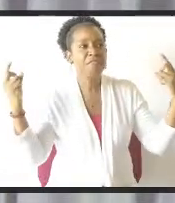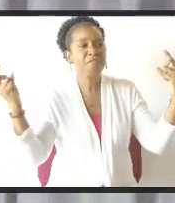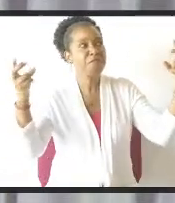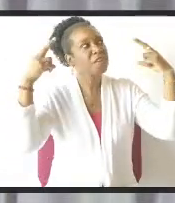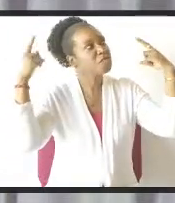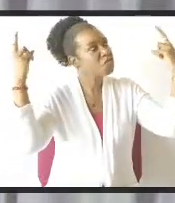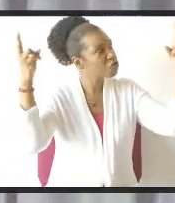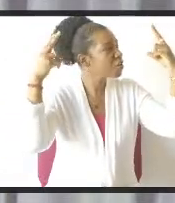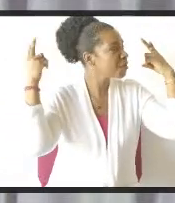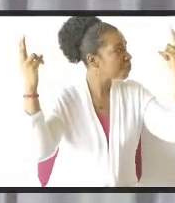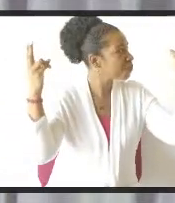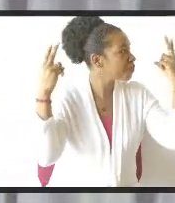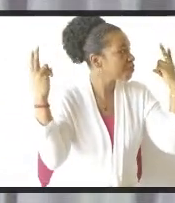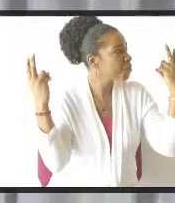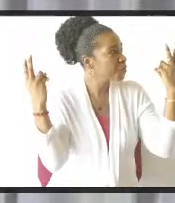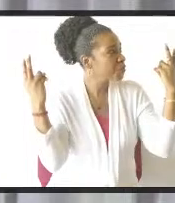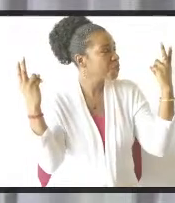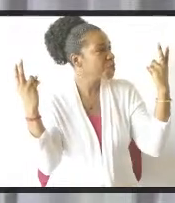them. They drop out.